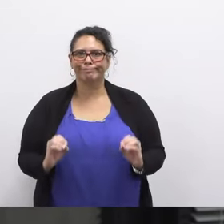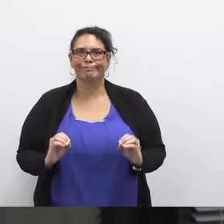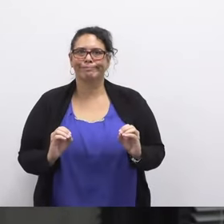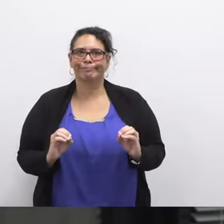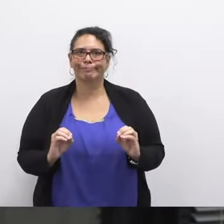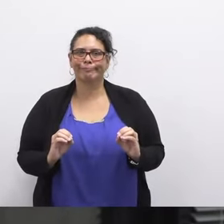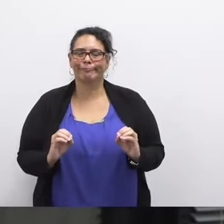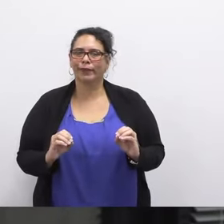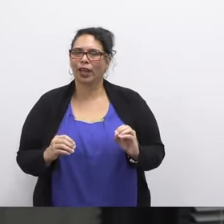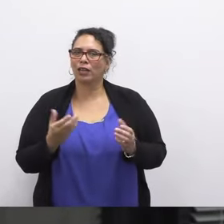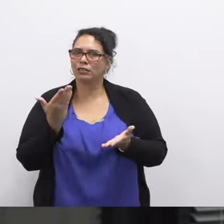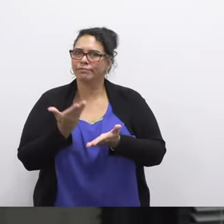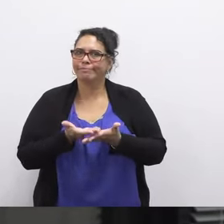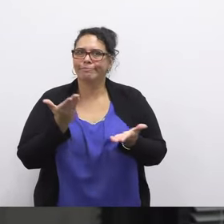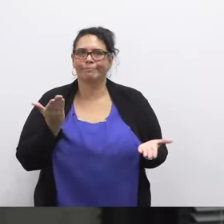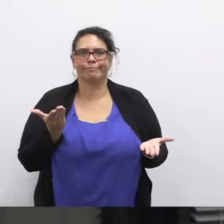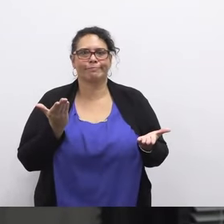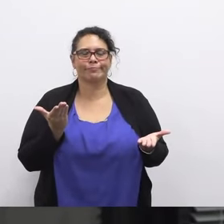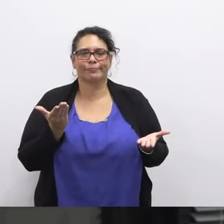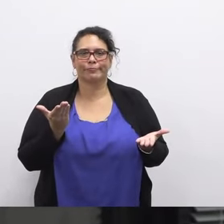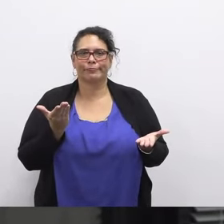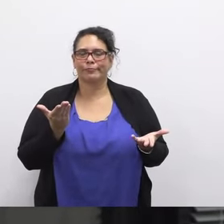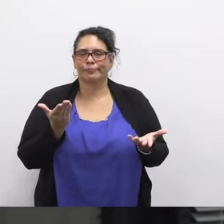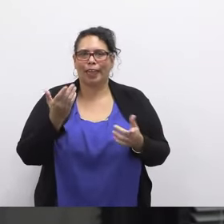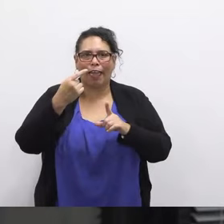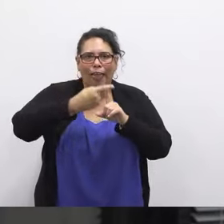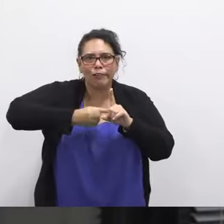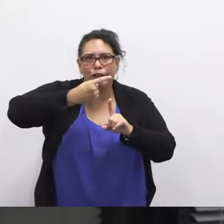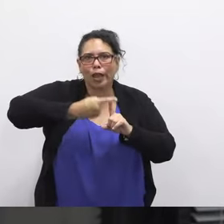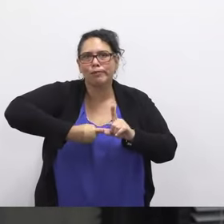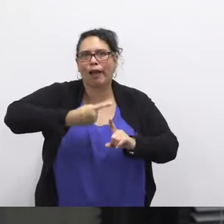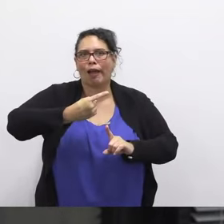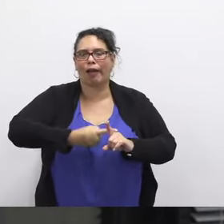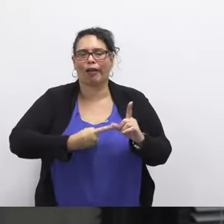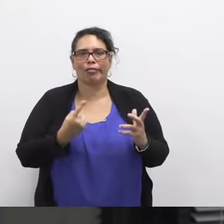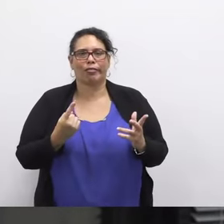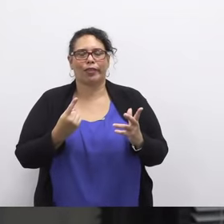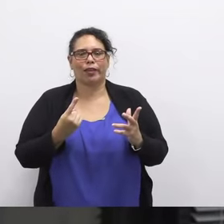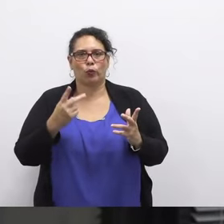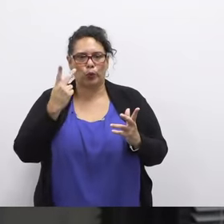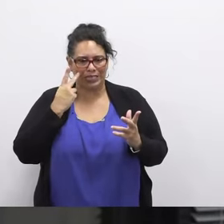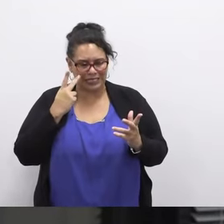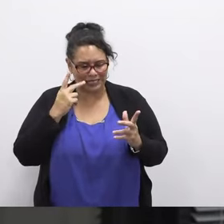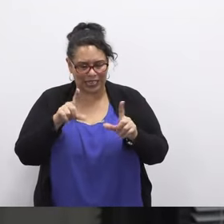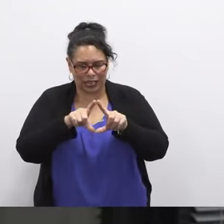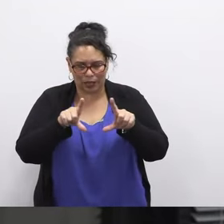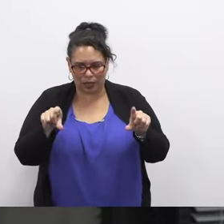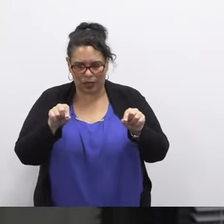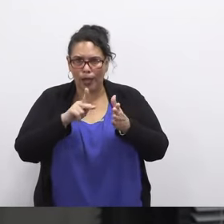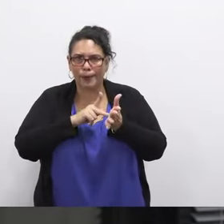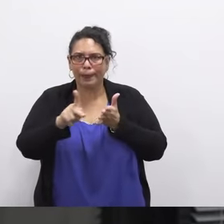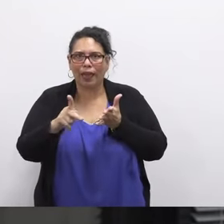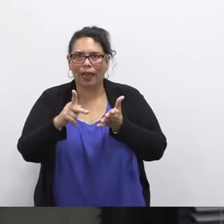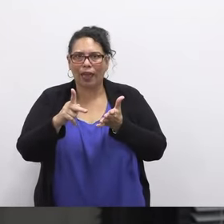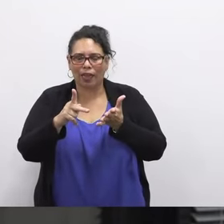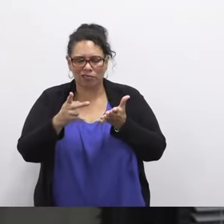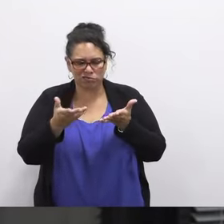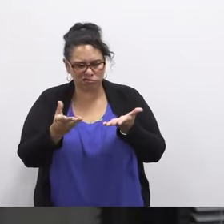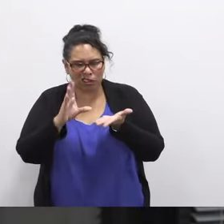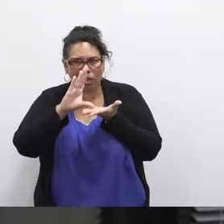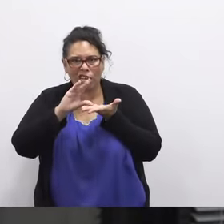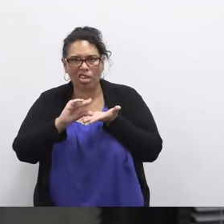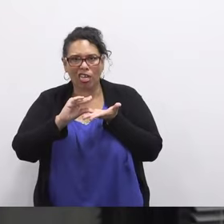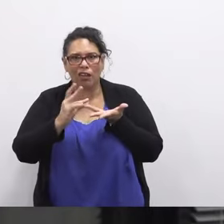it shows at our doorsteps every month in our current pay stubs. Our parents, students,